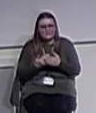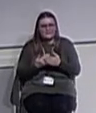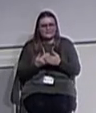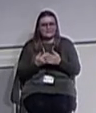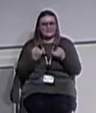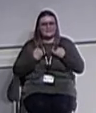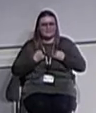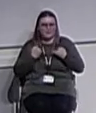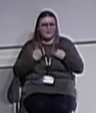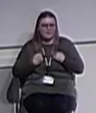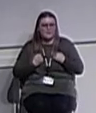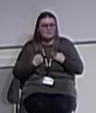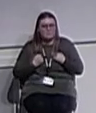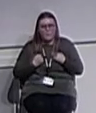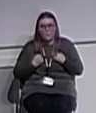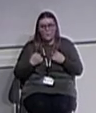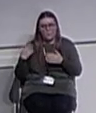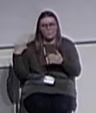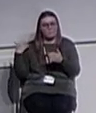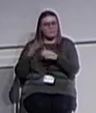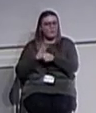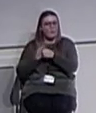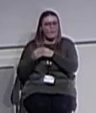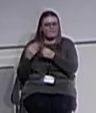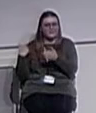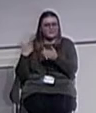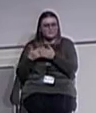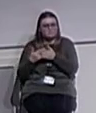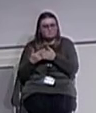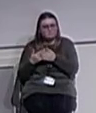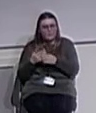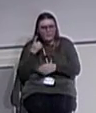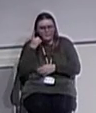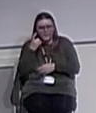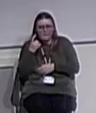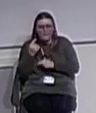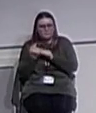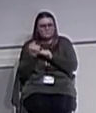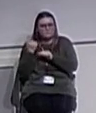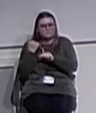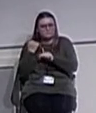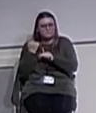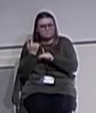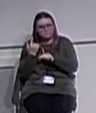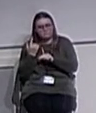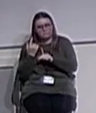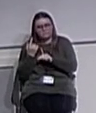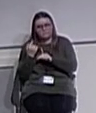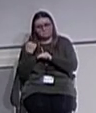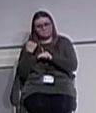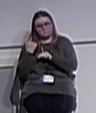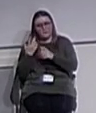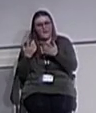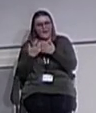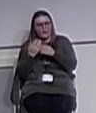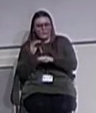COVID crisis, which of course is still ongoing, and thinking about, you know, COVID and future